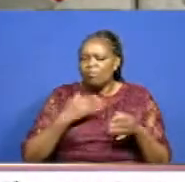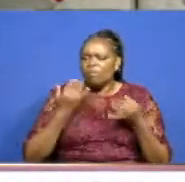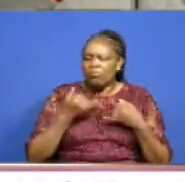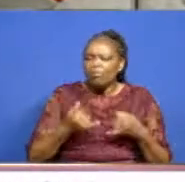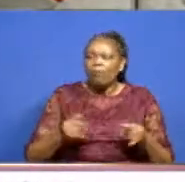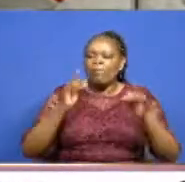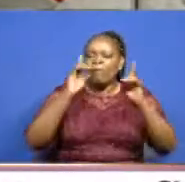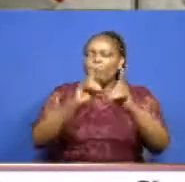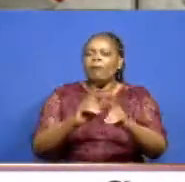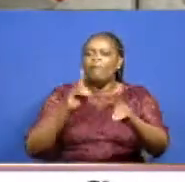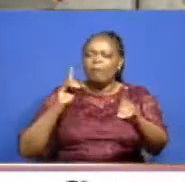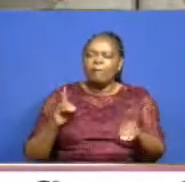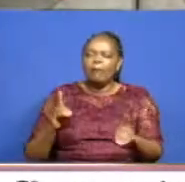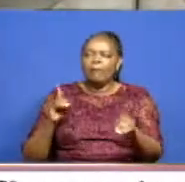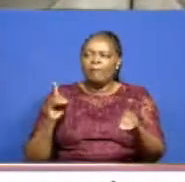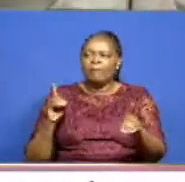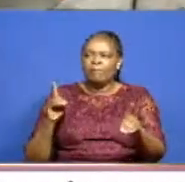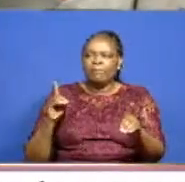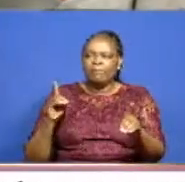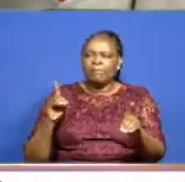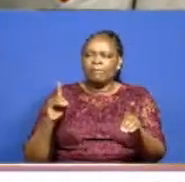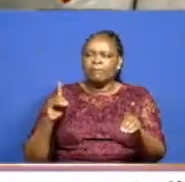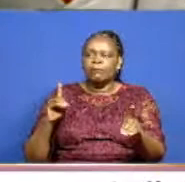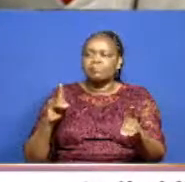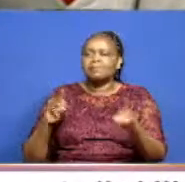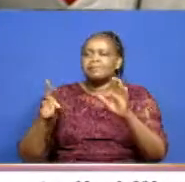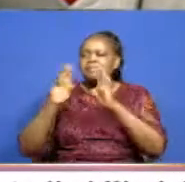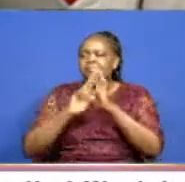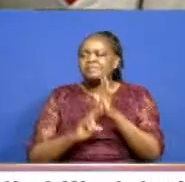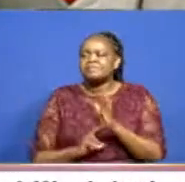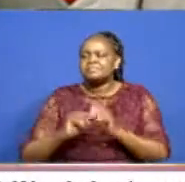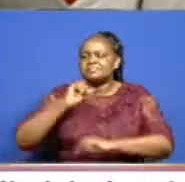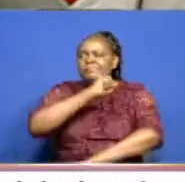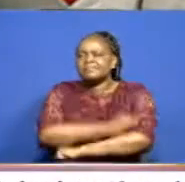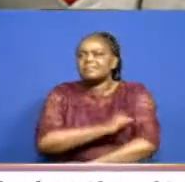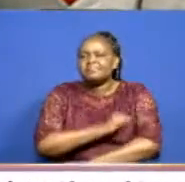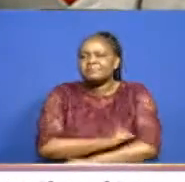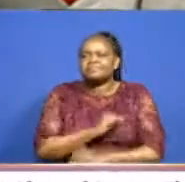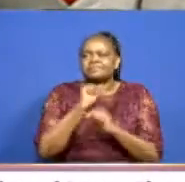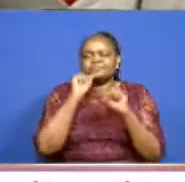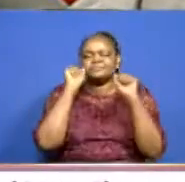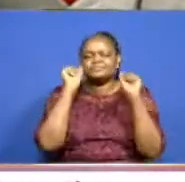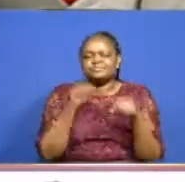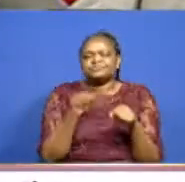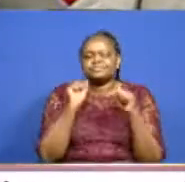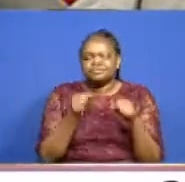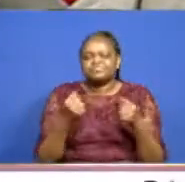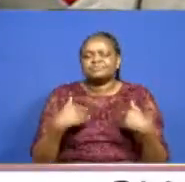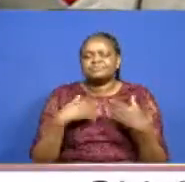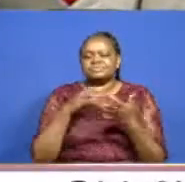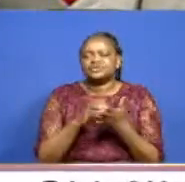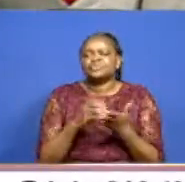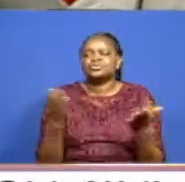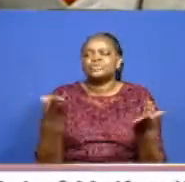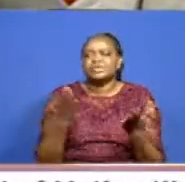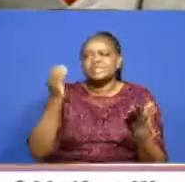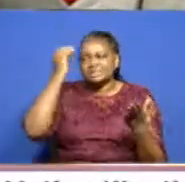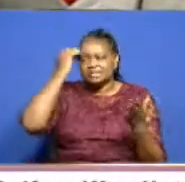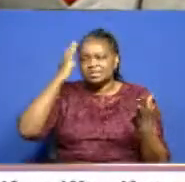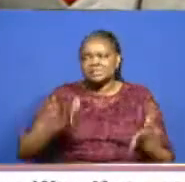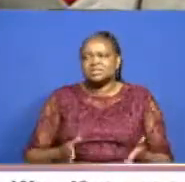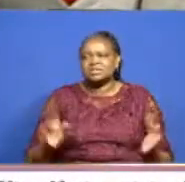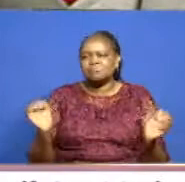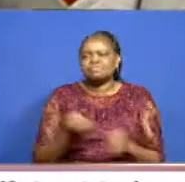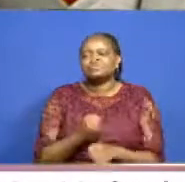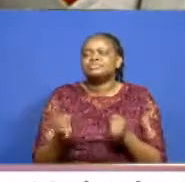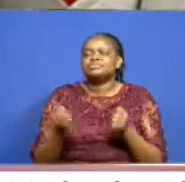social distancing directive in our learning institutions? Do we probably foresee a situation where some learners may not be allowed